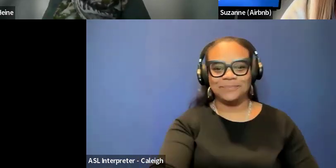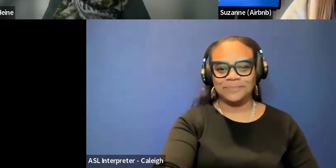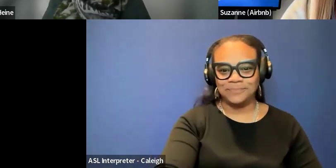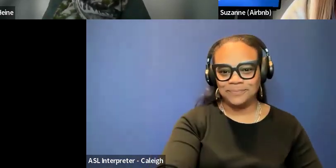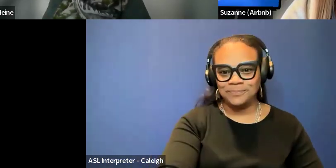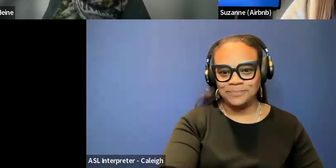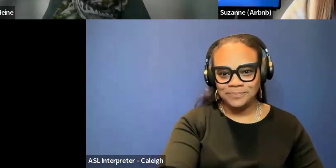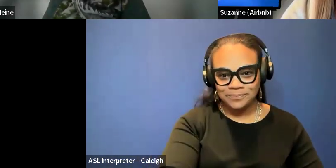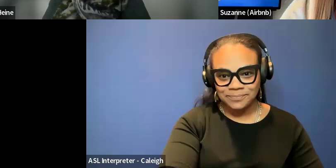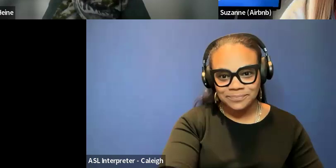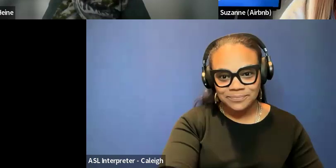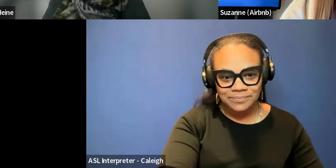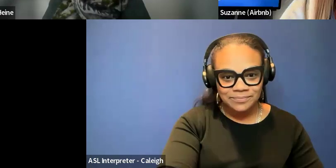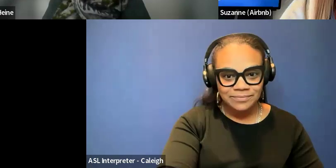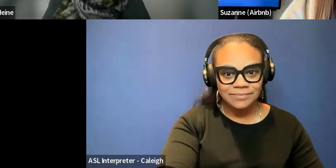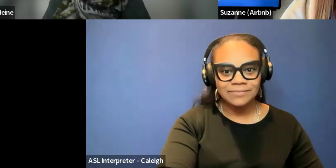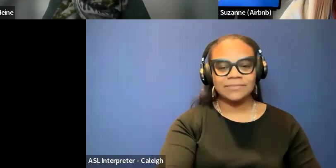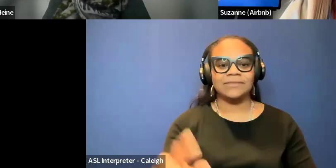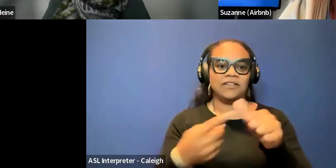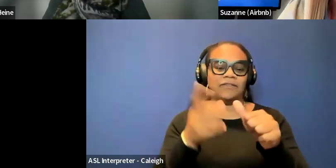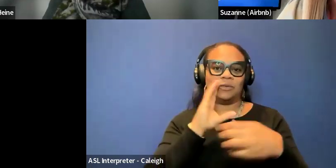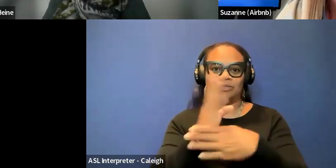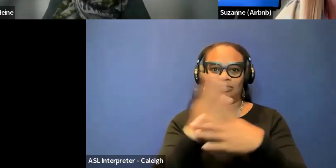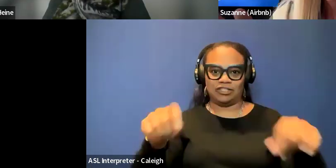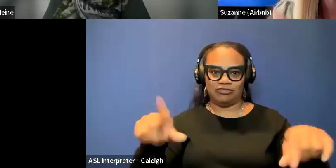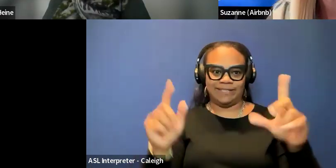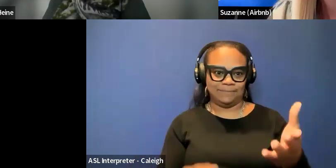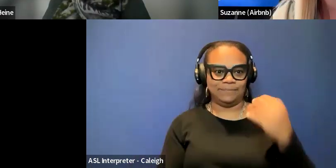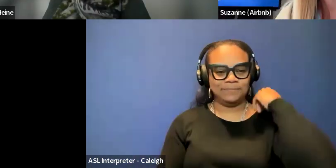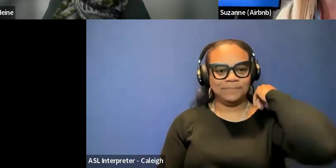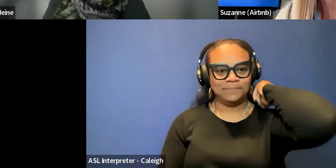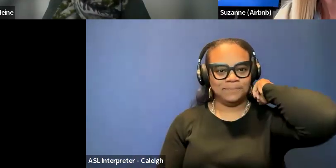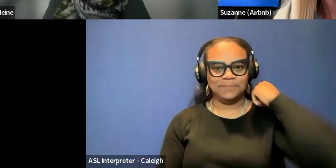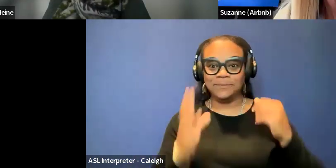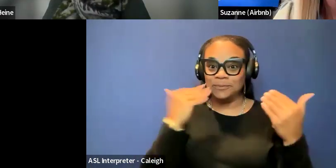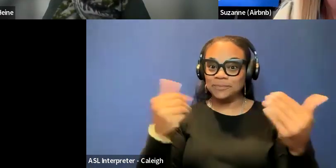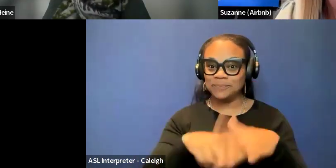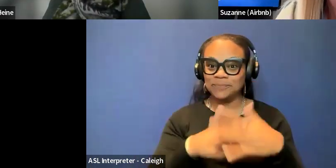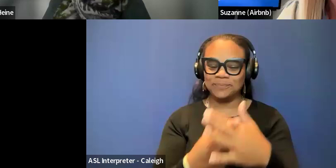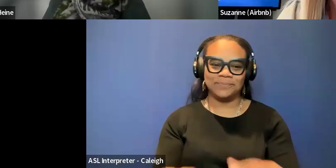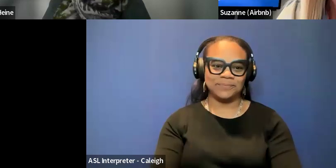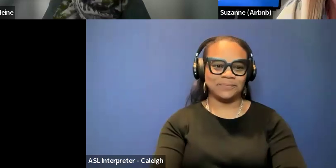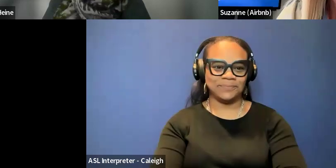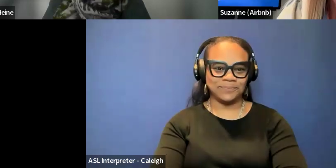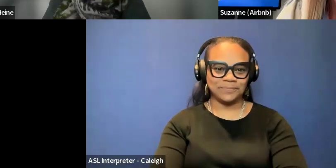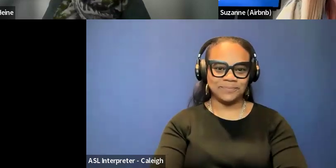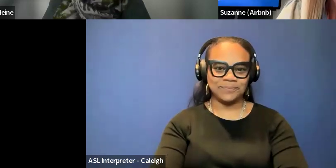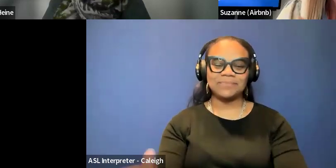by sharing my screen and let's kick off. We've got a lot to get through